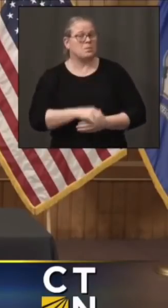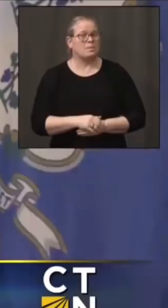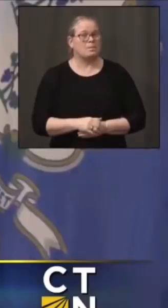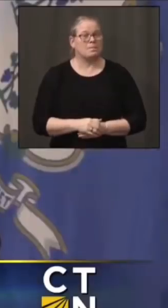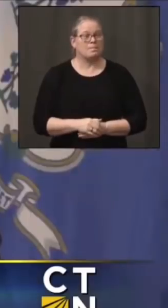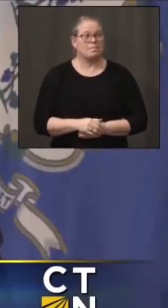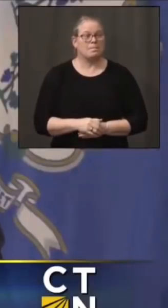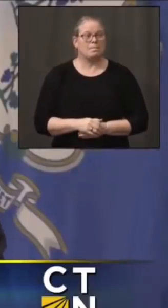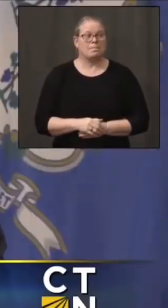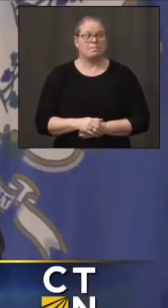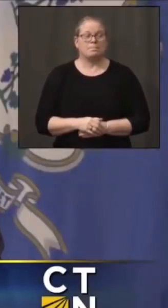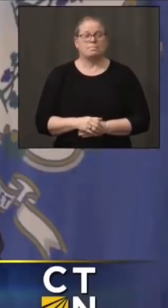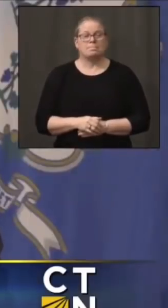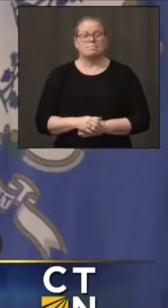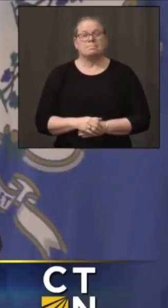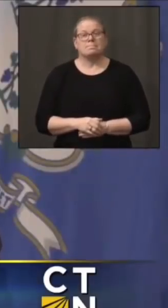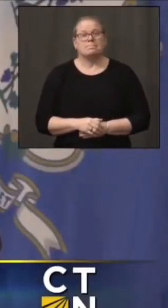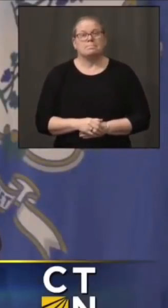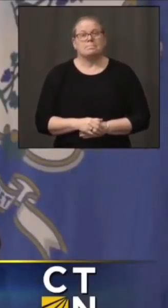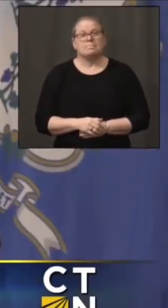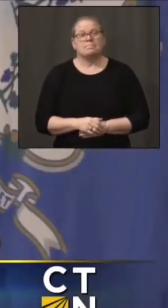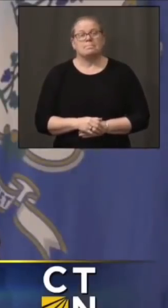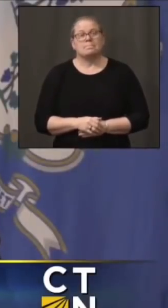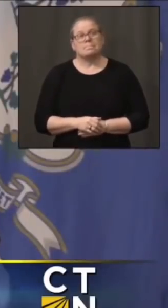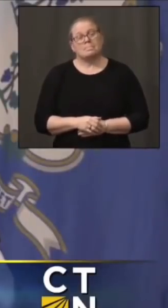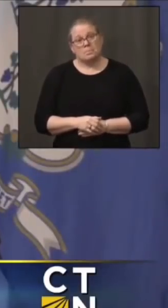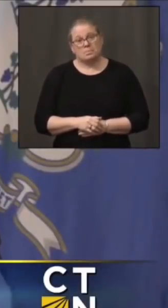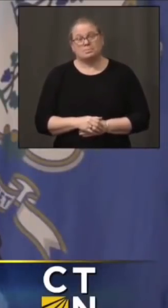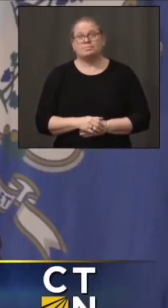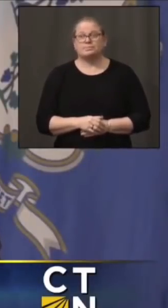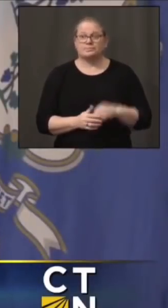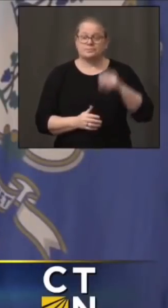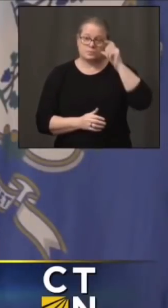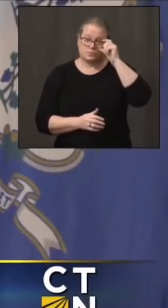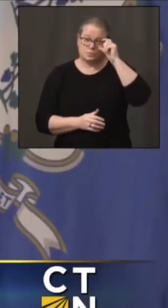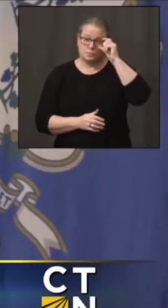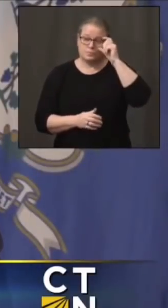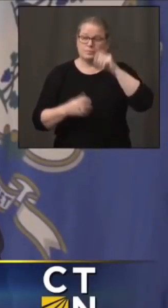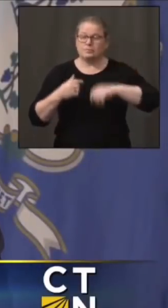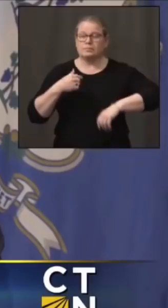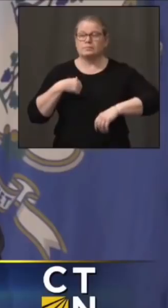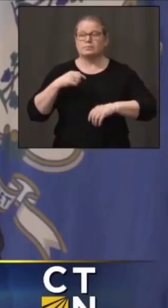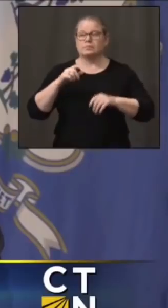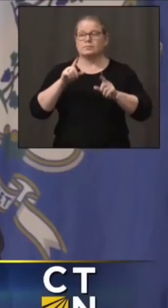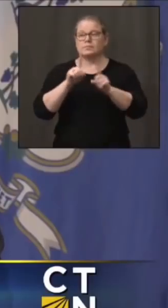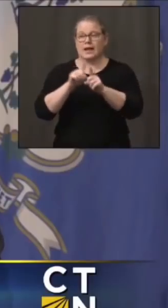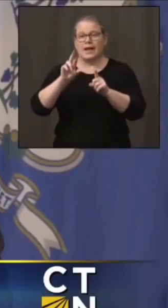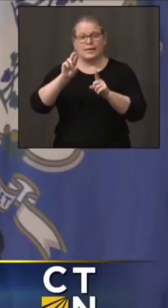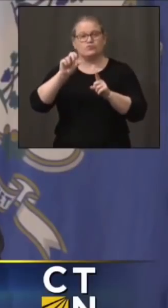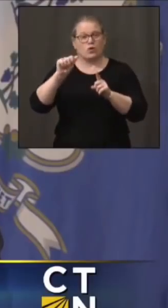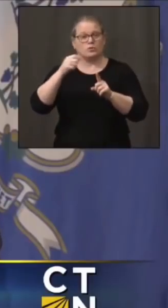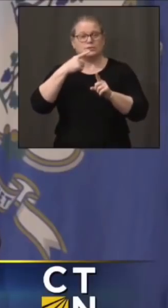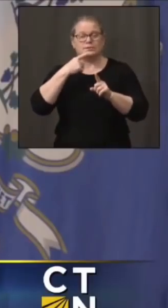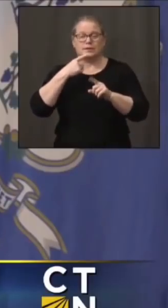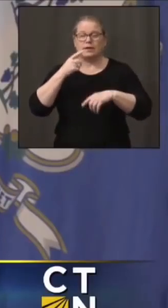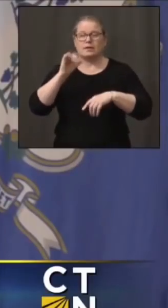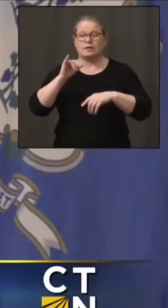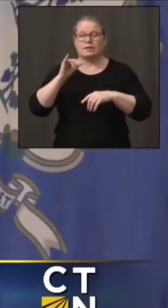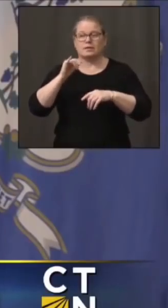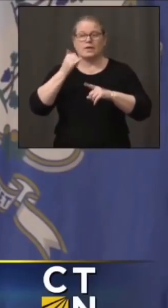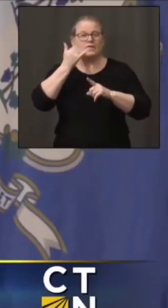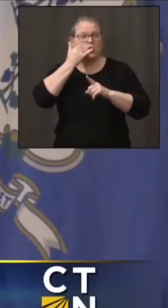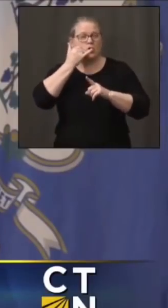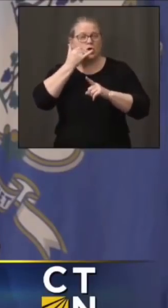I was struck, as Rosa just said, listening to those audio tapes, which are shocking. And